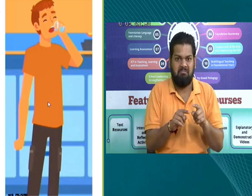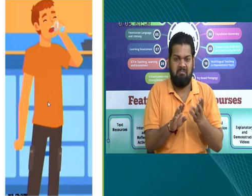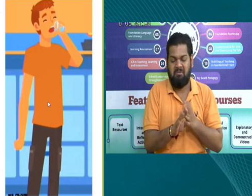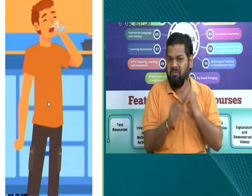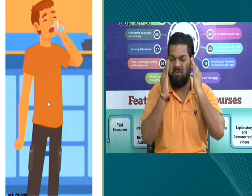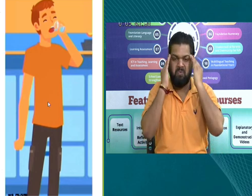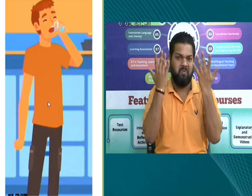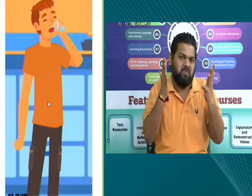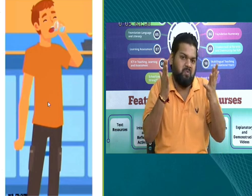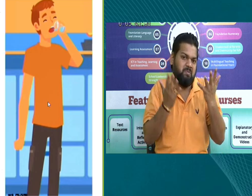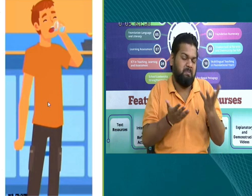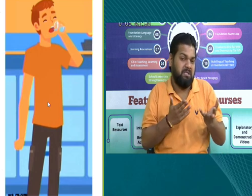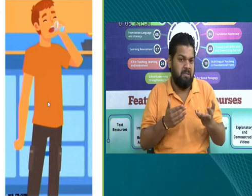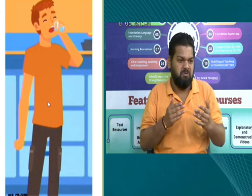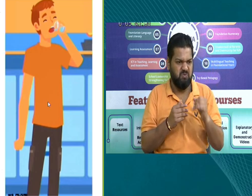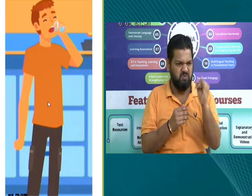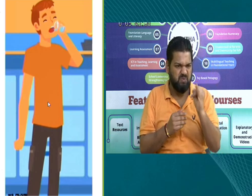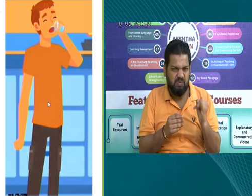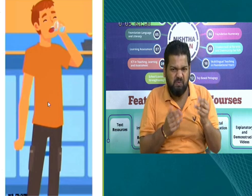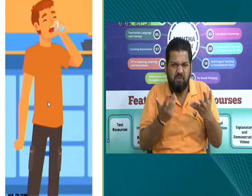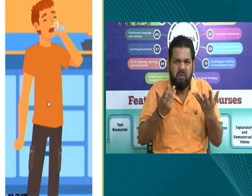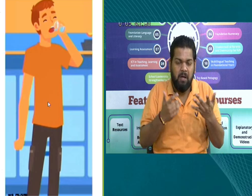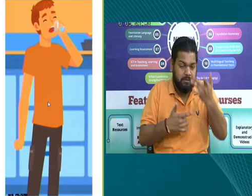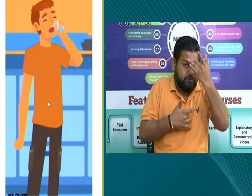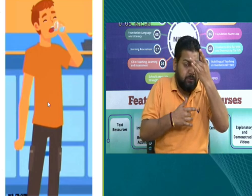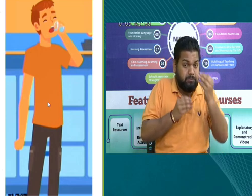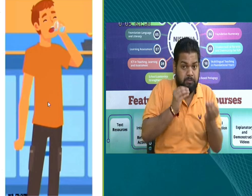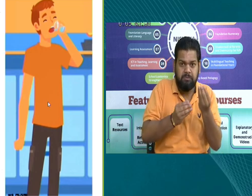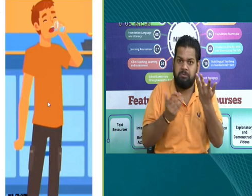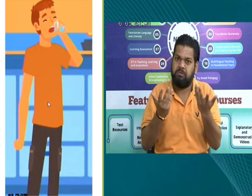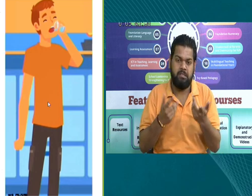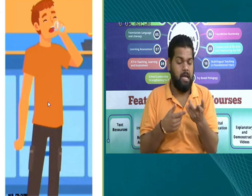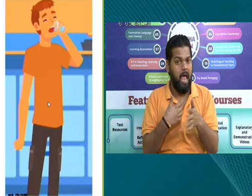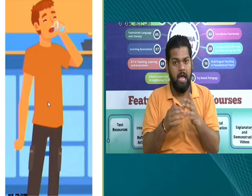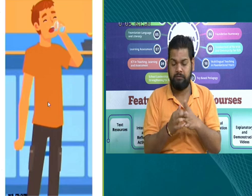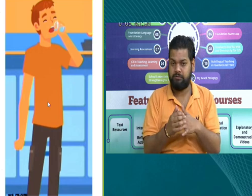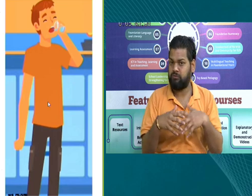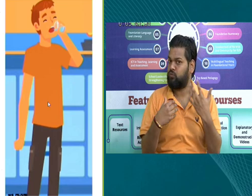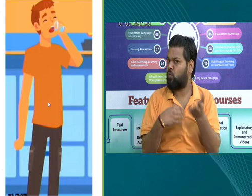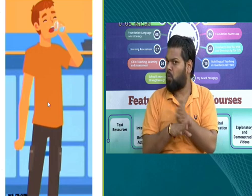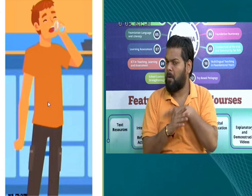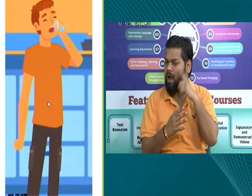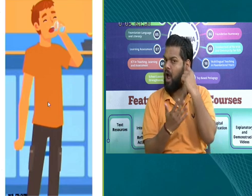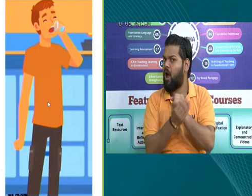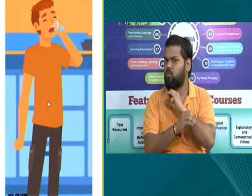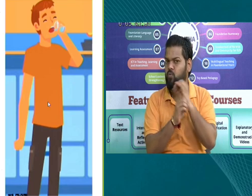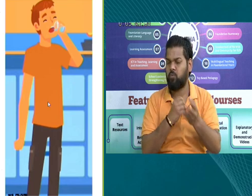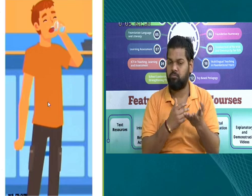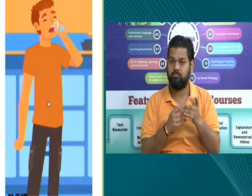know, become very tiny. What? Anything could have happened. But he